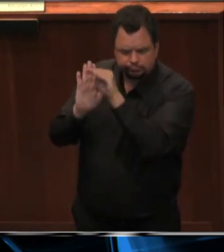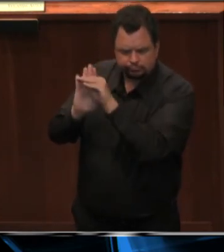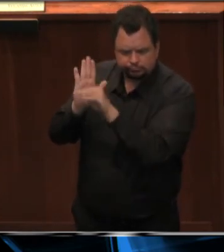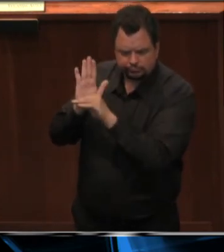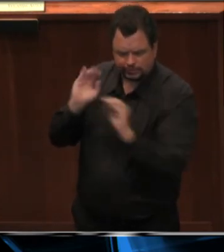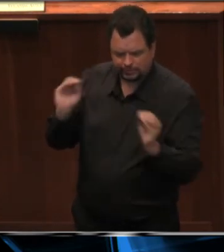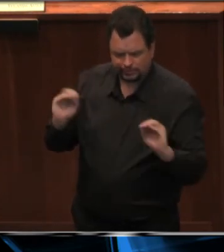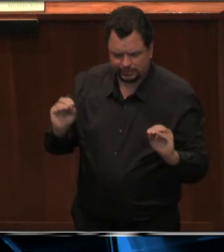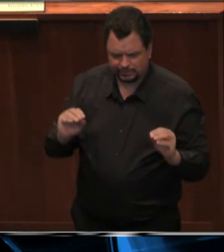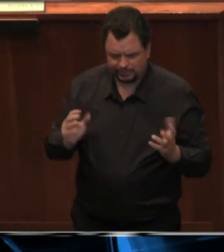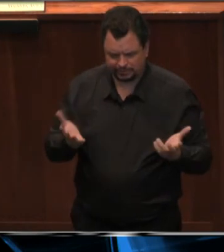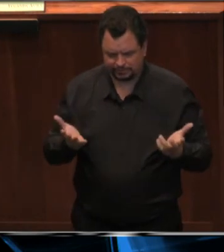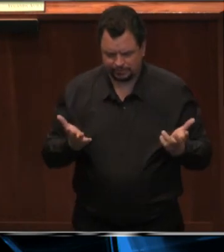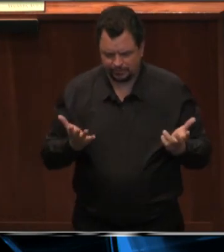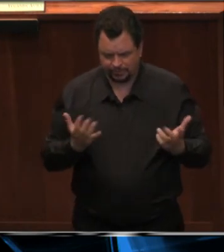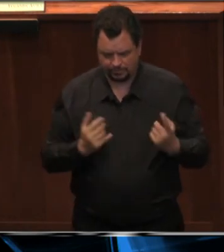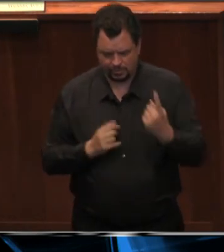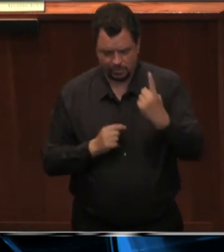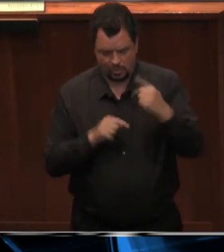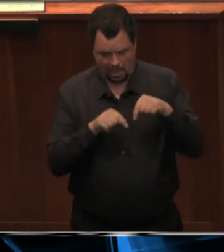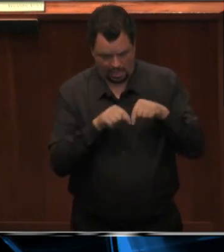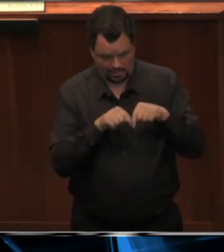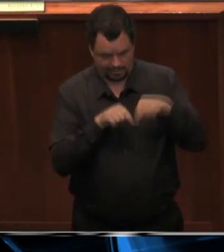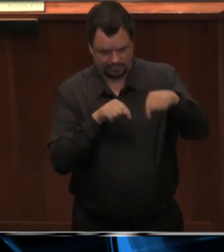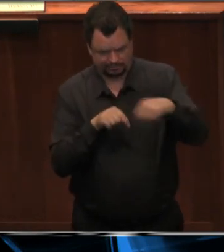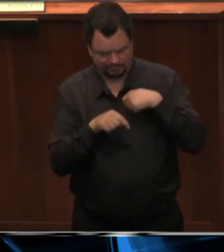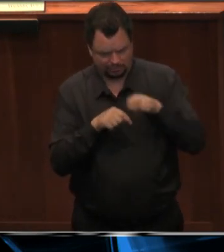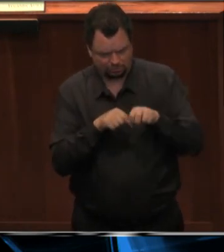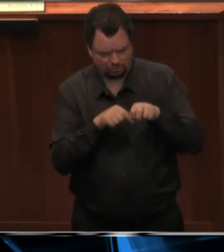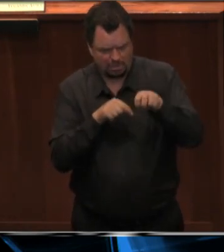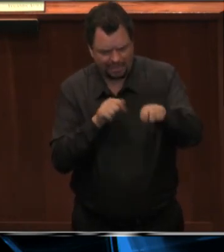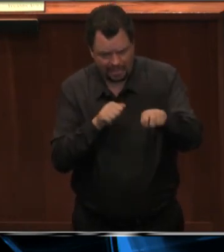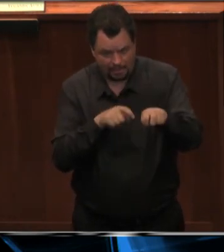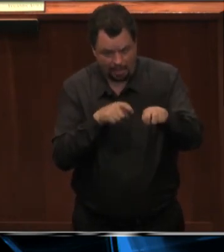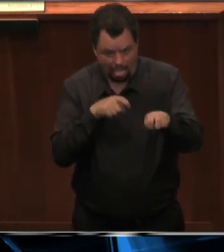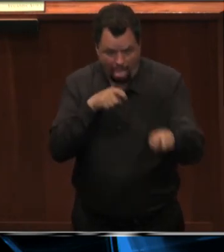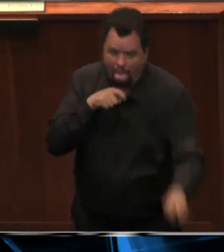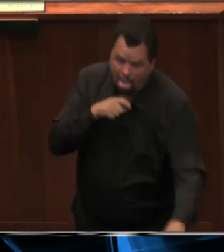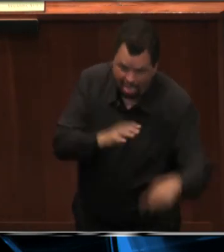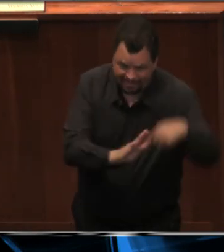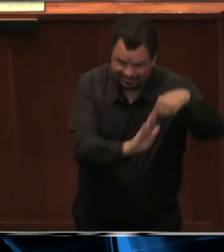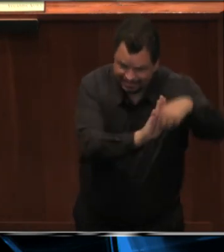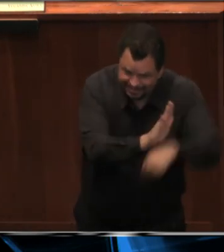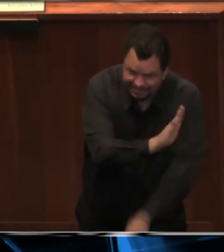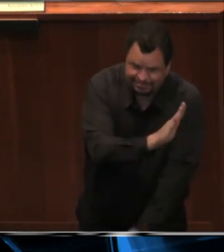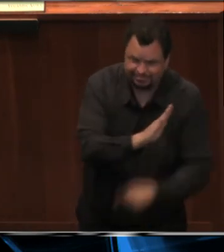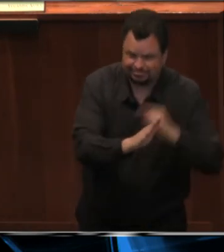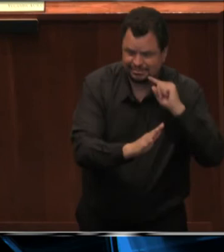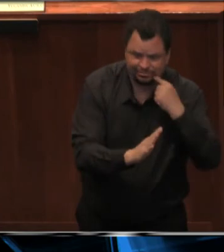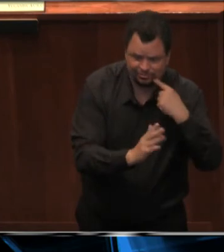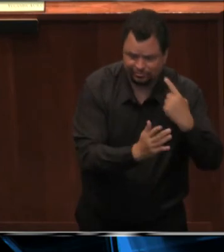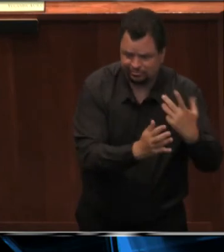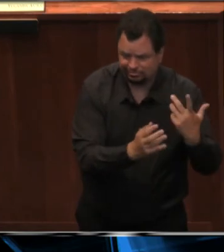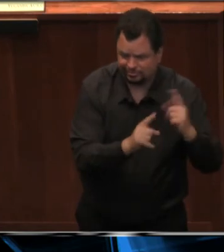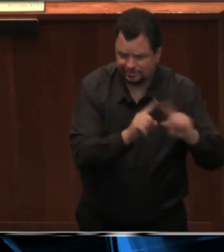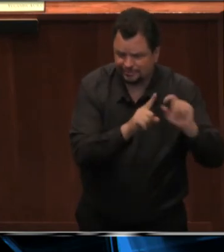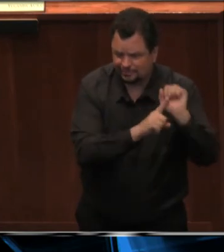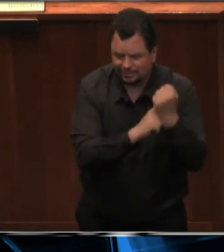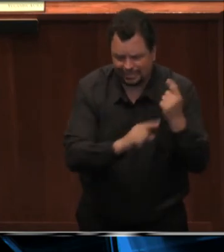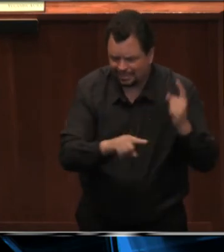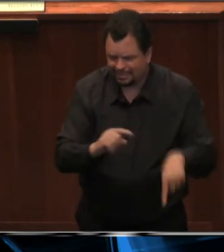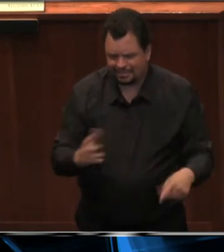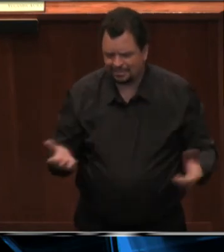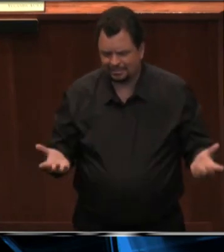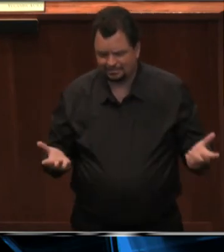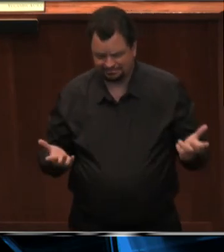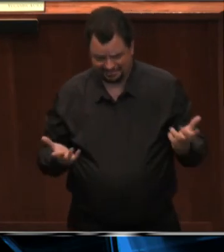be several days before many teachers are out sick, and we can't be